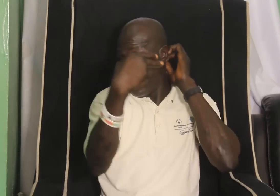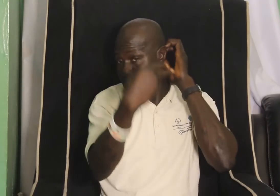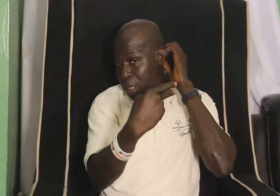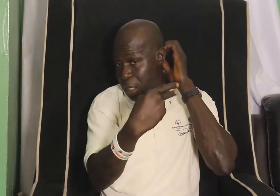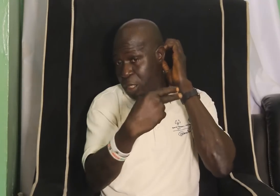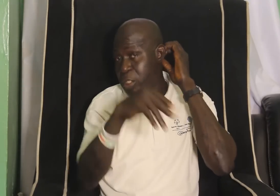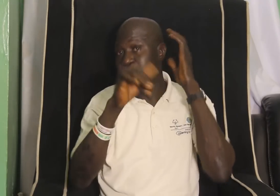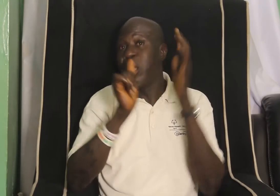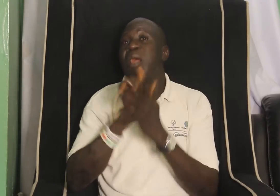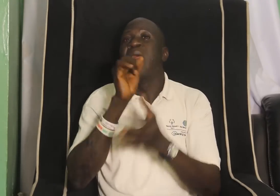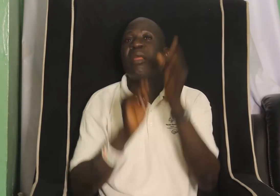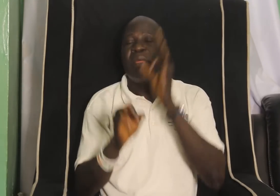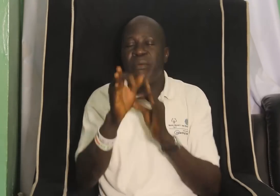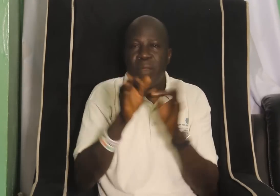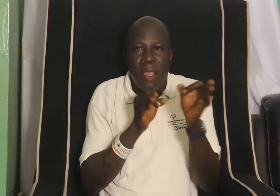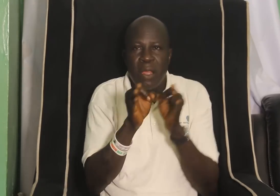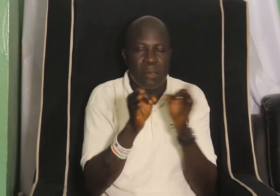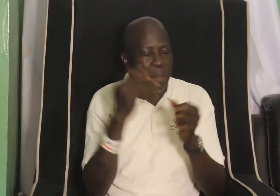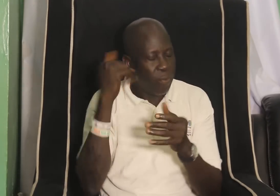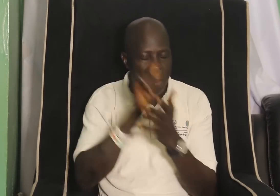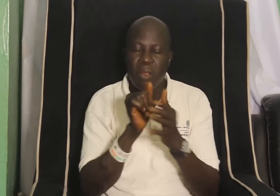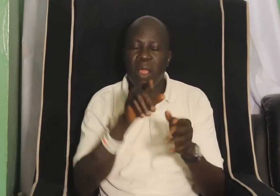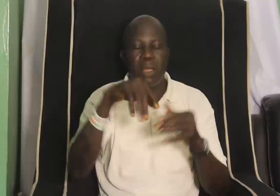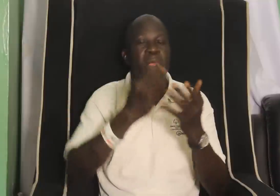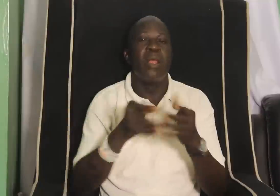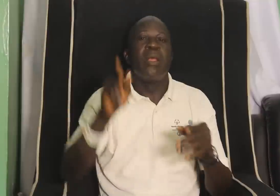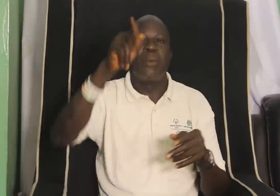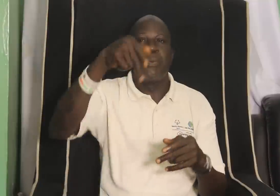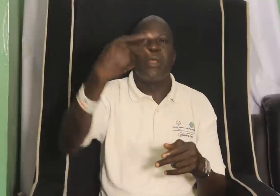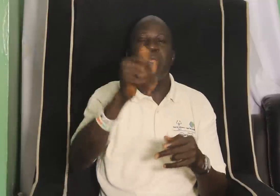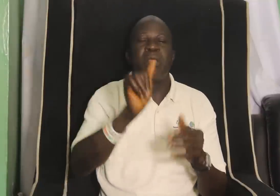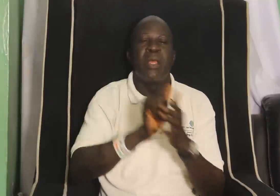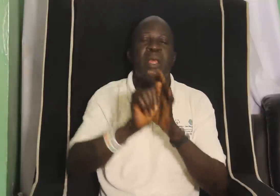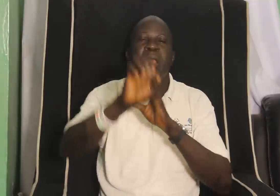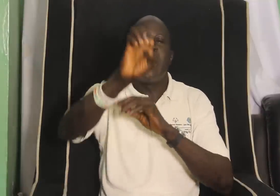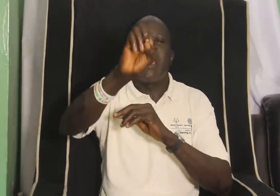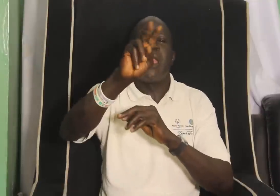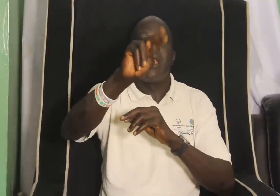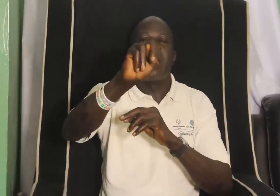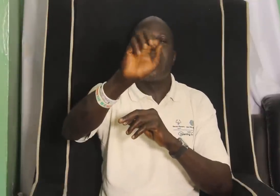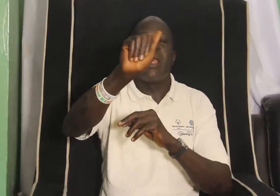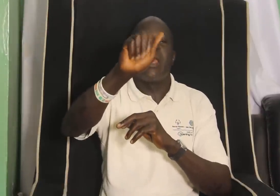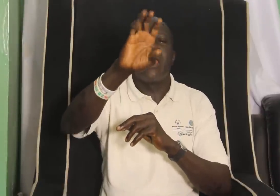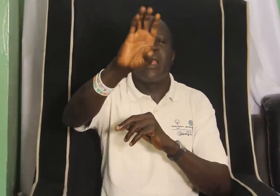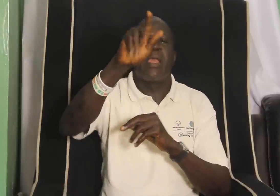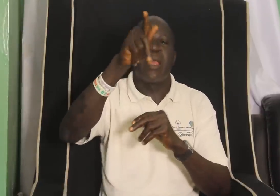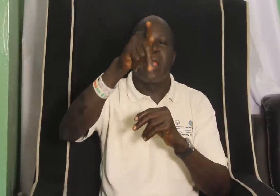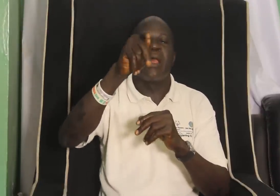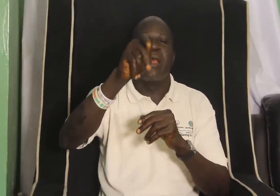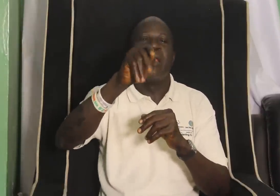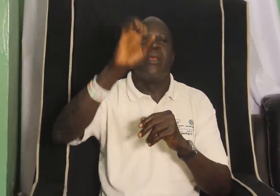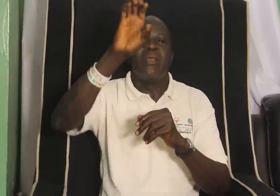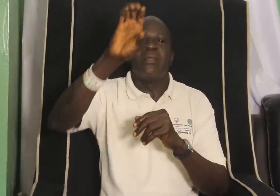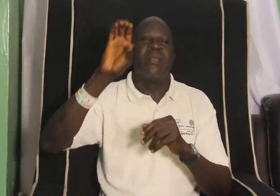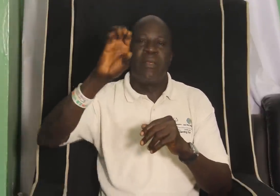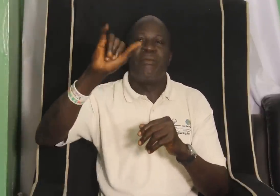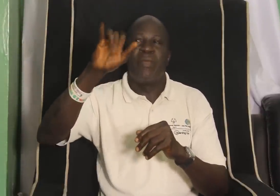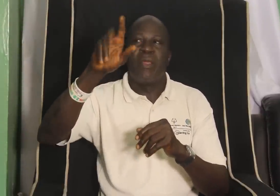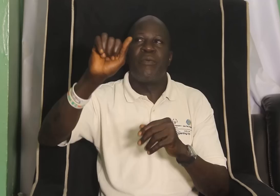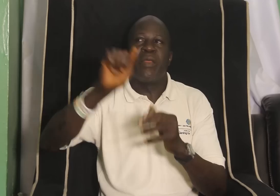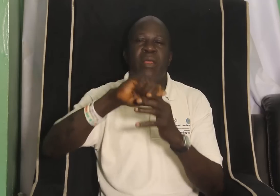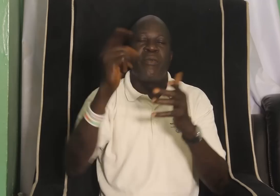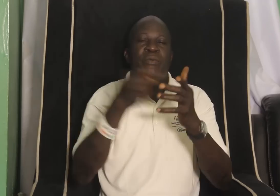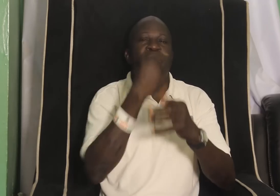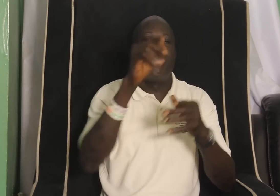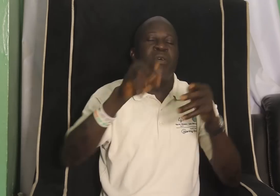will explain to you to ba ti wa Port Harcourt give you in Port Harcourt Eneka Civic Center Eneka Civic Center by Eneka